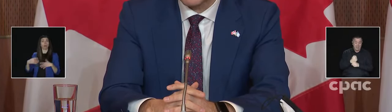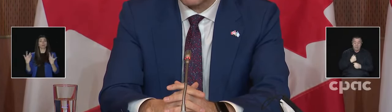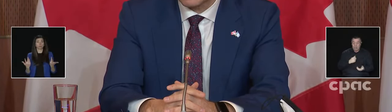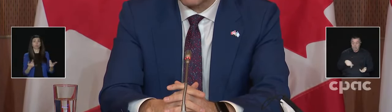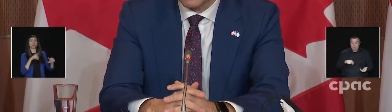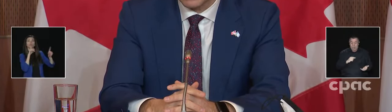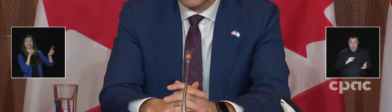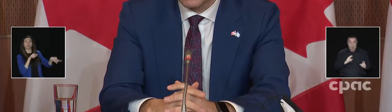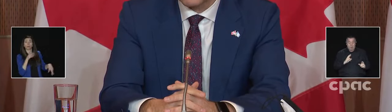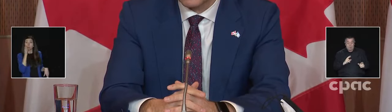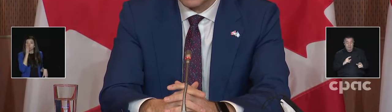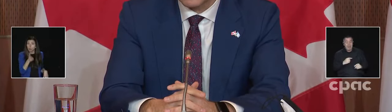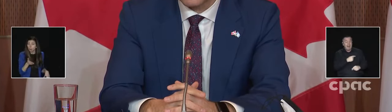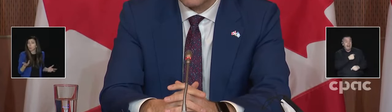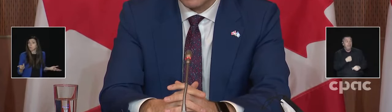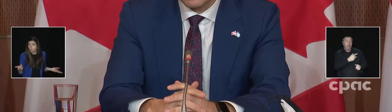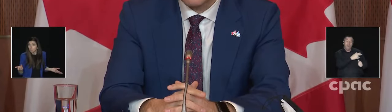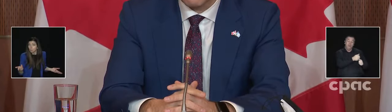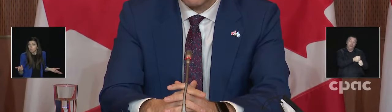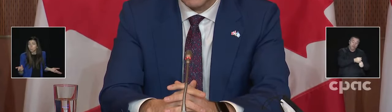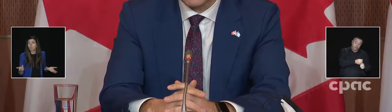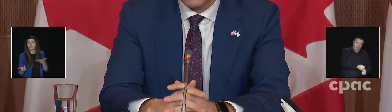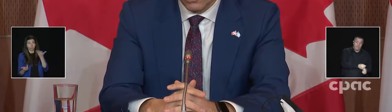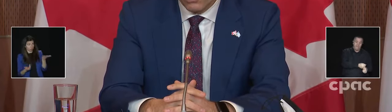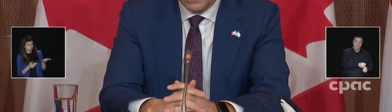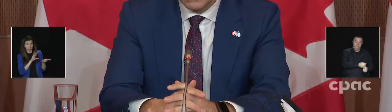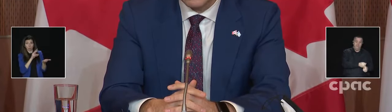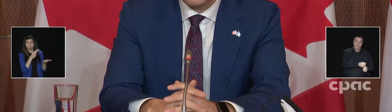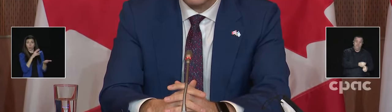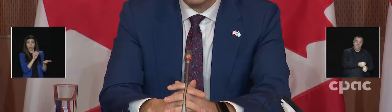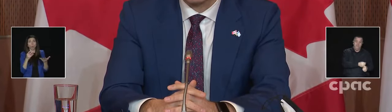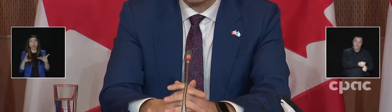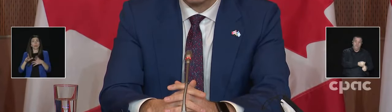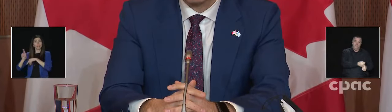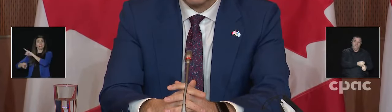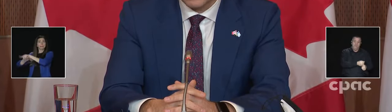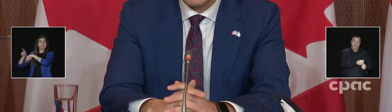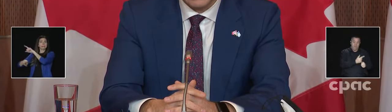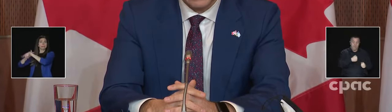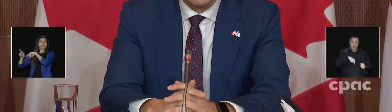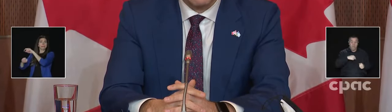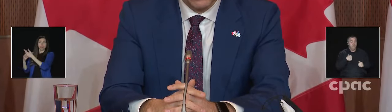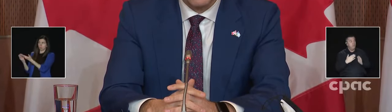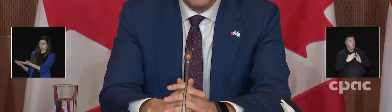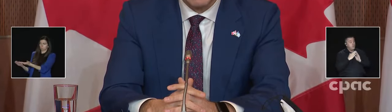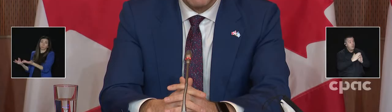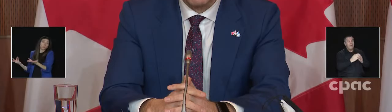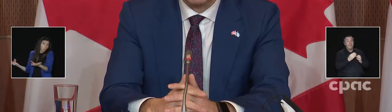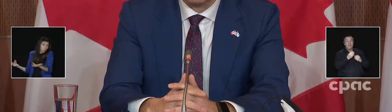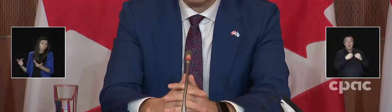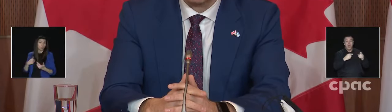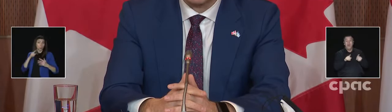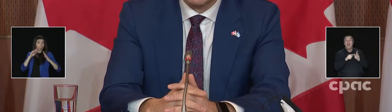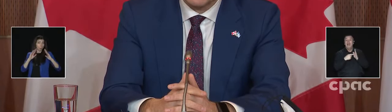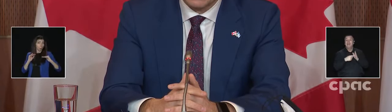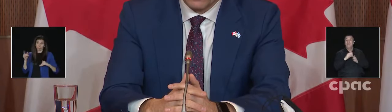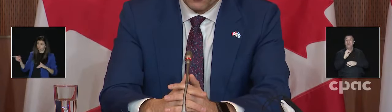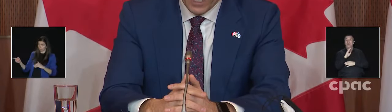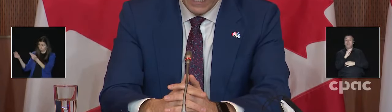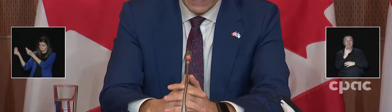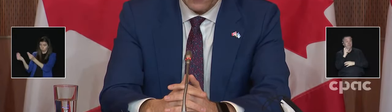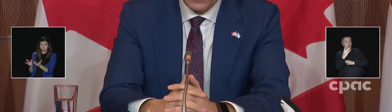respond to the requests of organizations like the WHO to provide, as I said, more transparency on not only